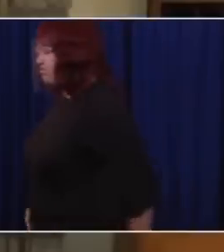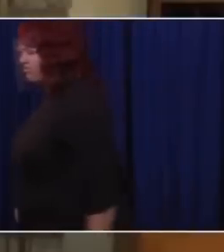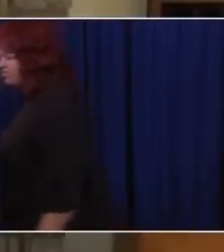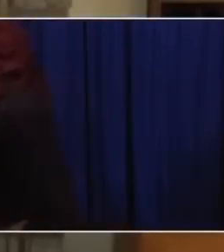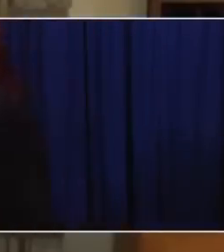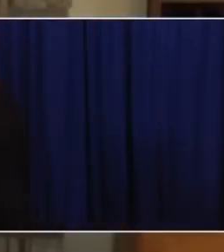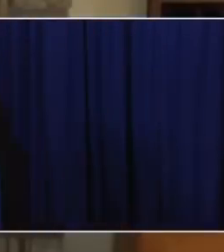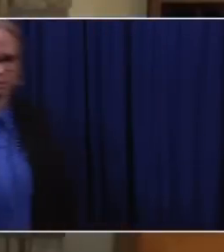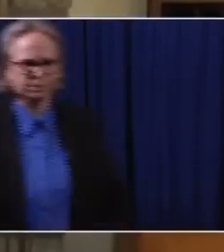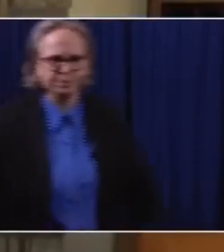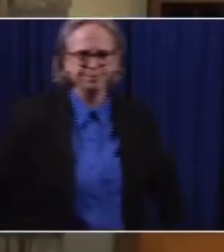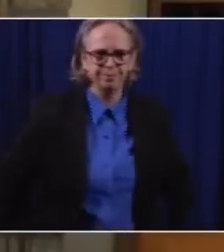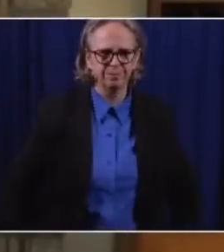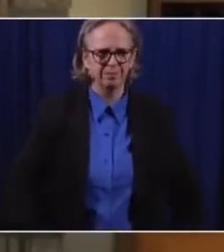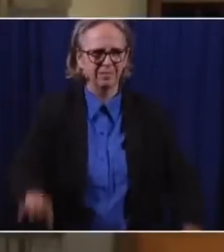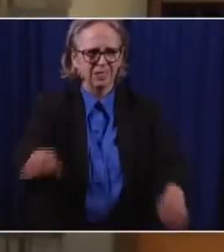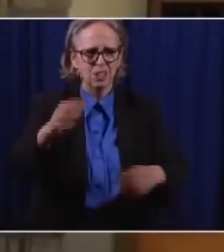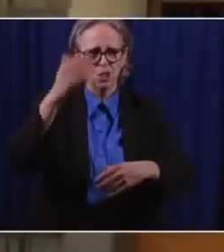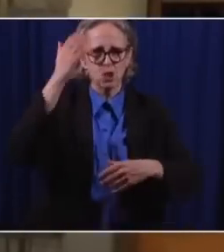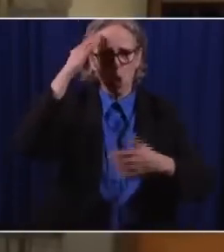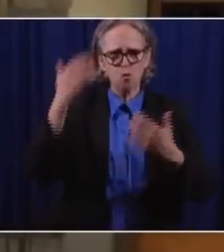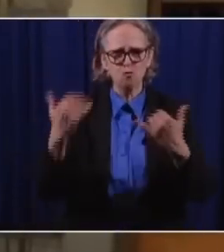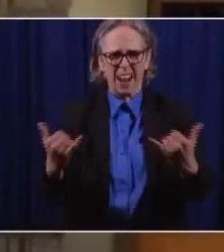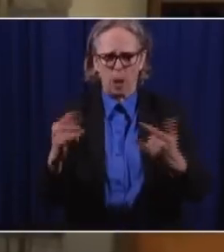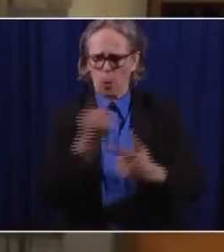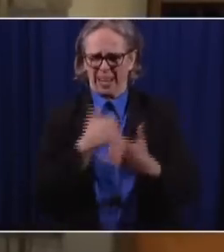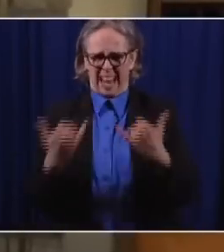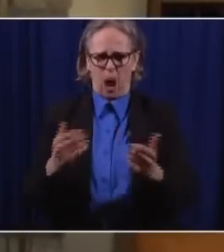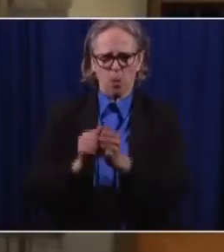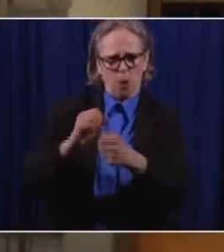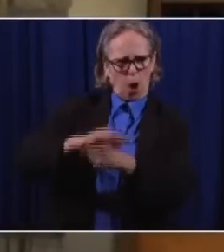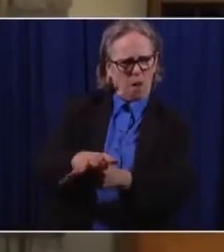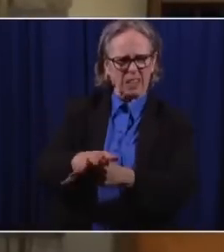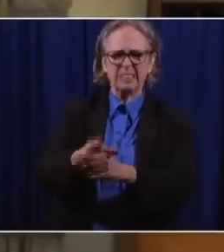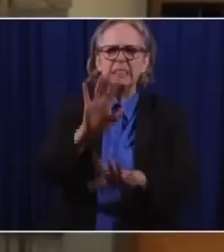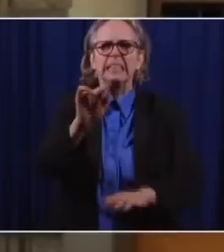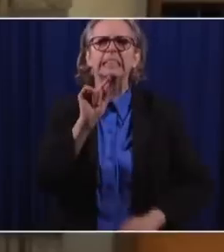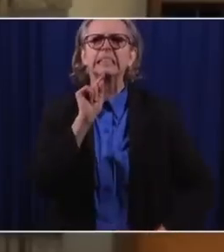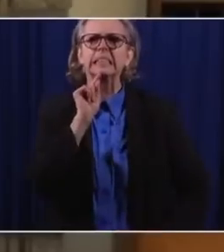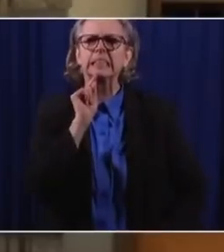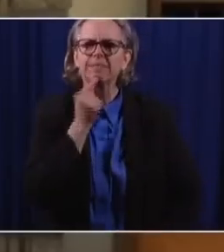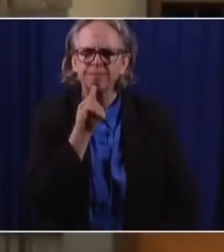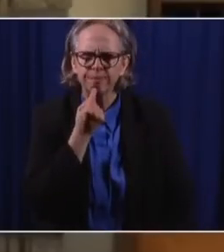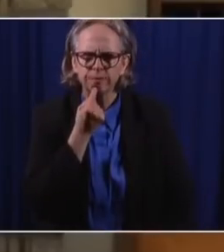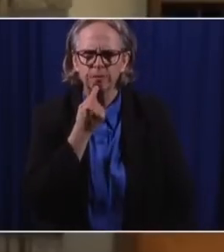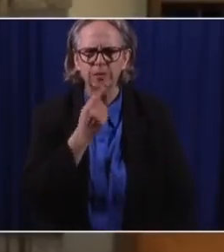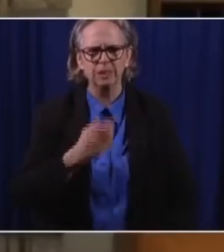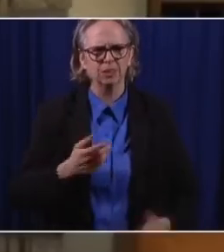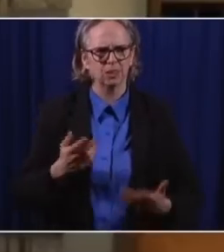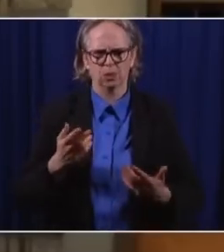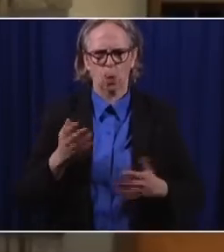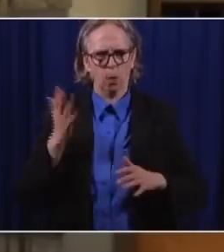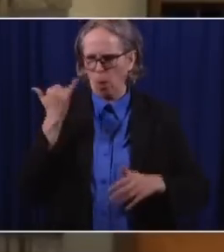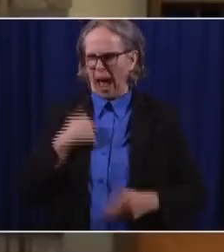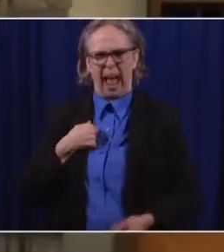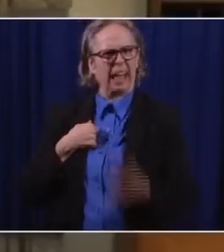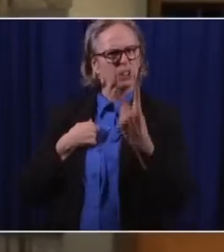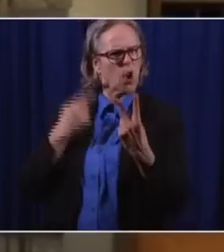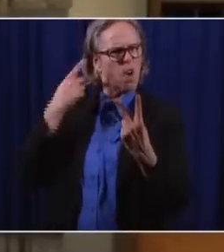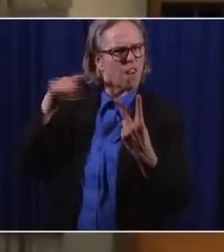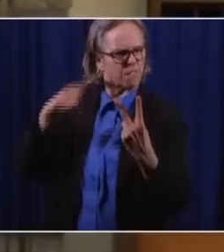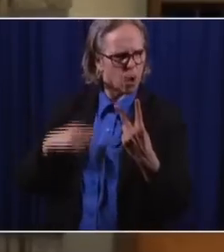pandemic. And, I need a person who can focus on